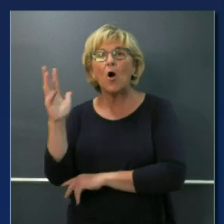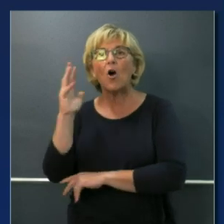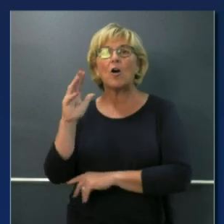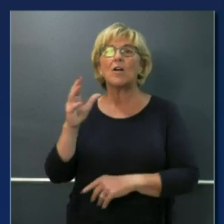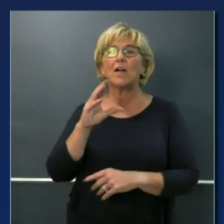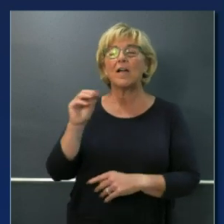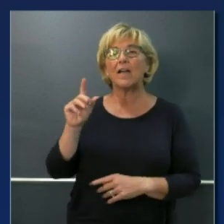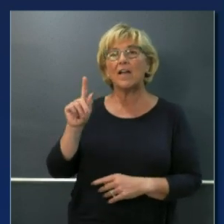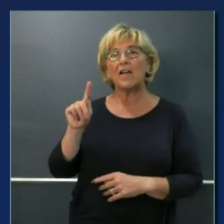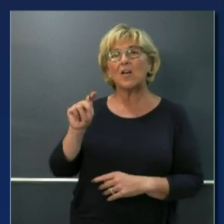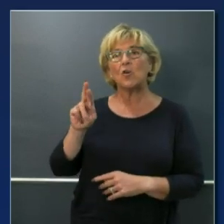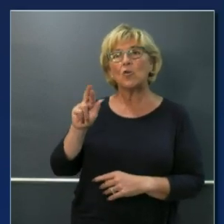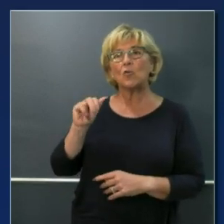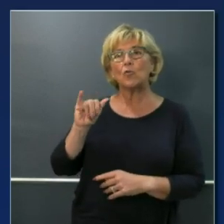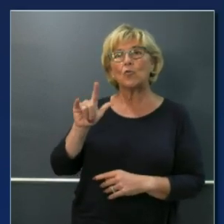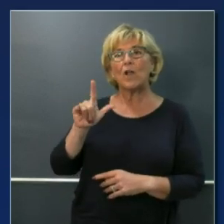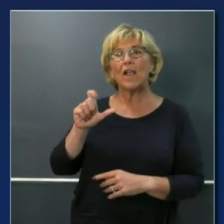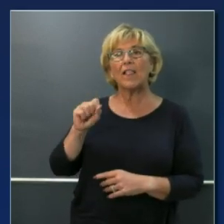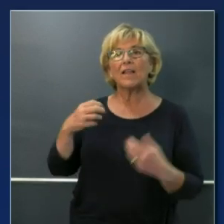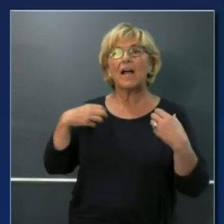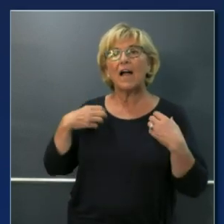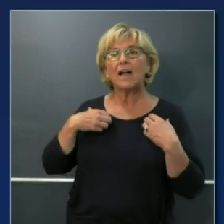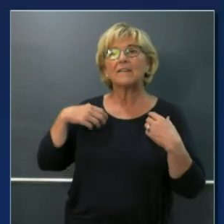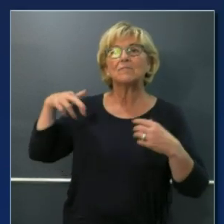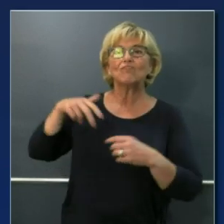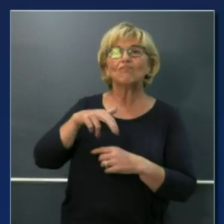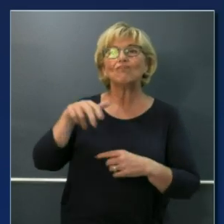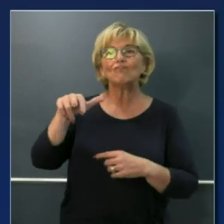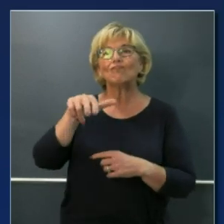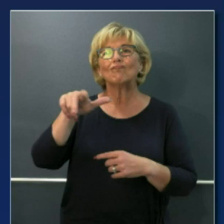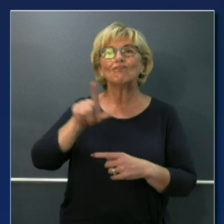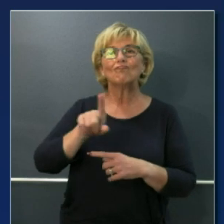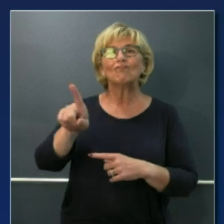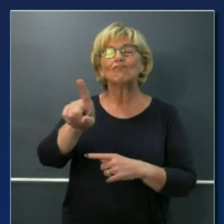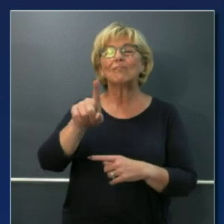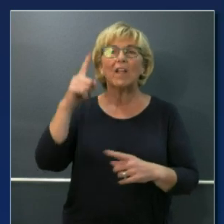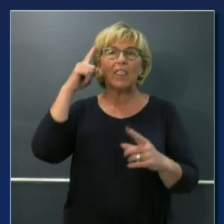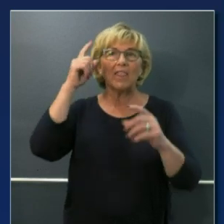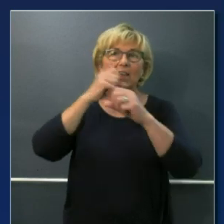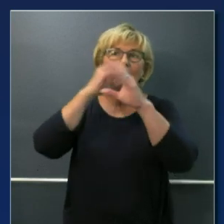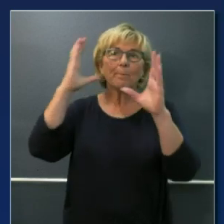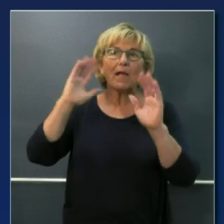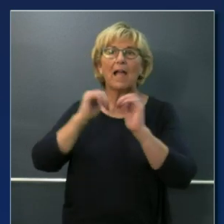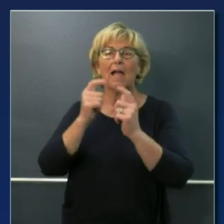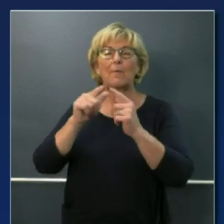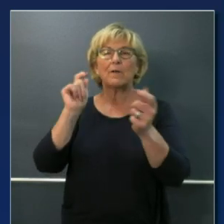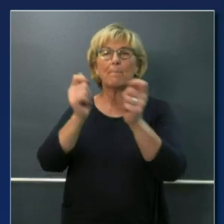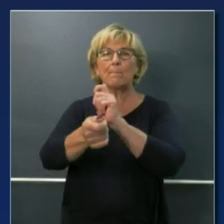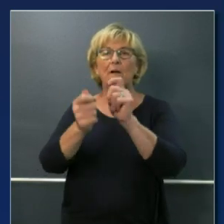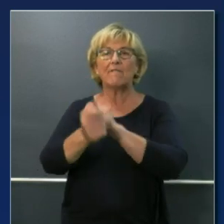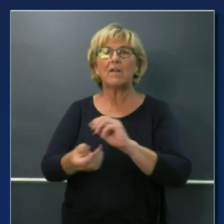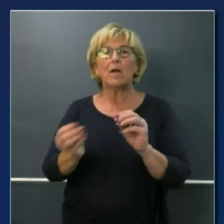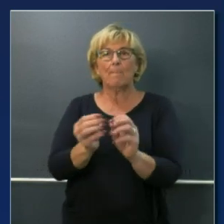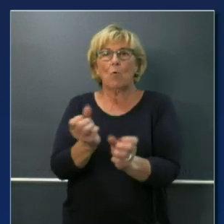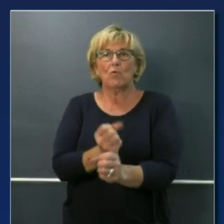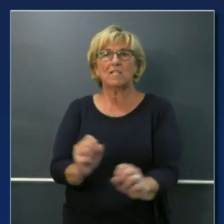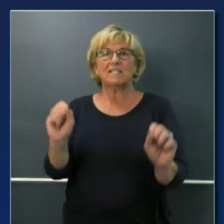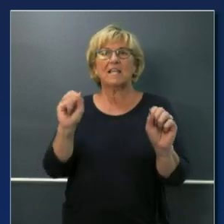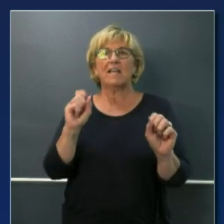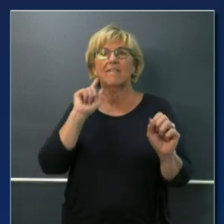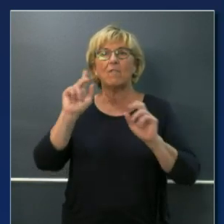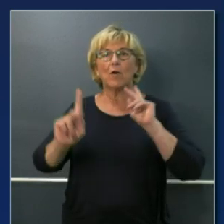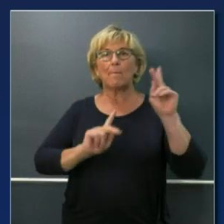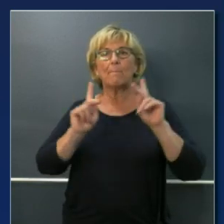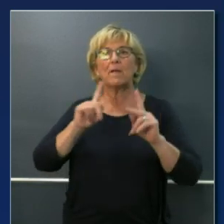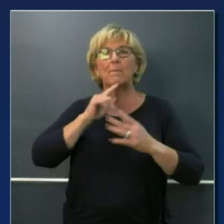trails that may have historically been limited because of our concerns, trying to think about how we can modify that to make them safer for